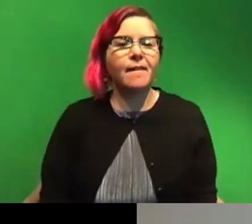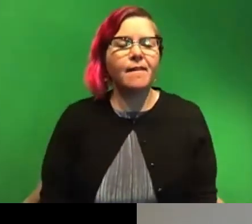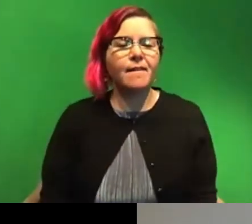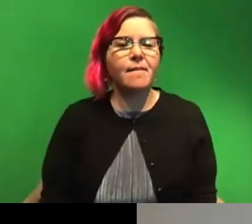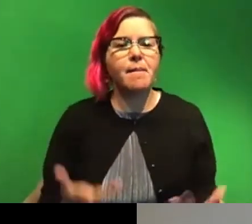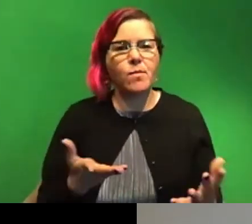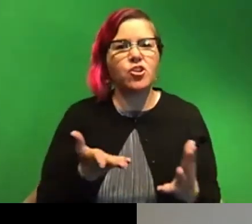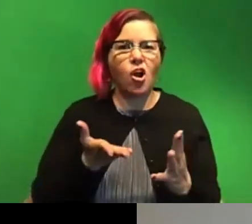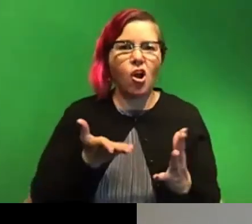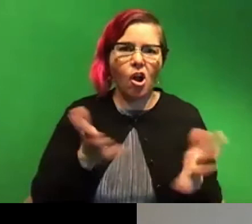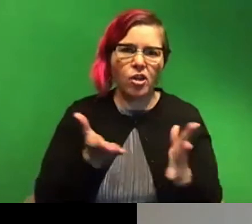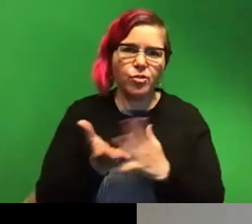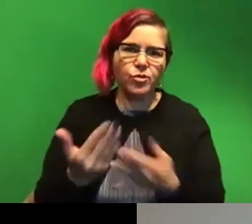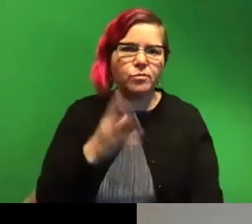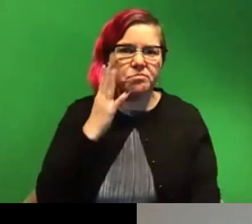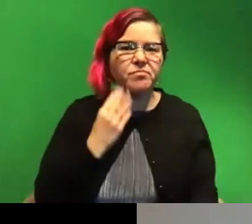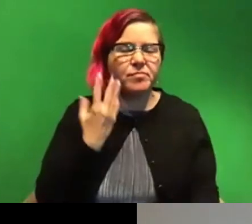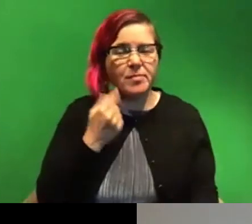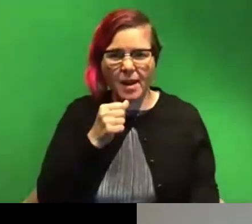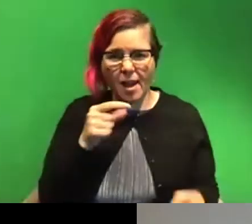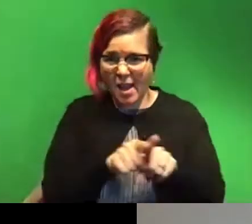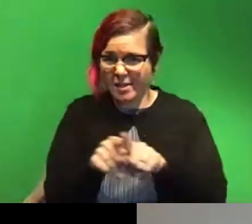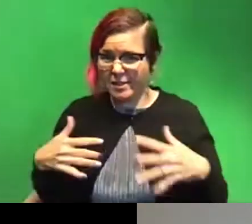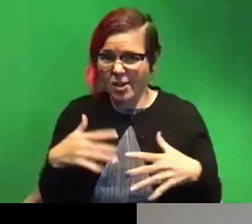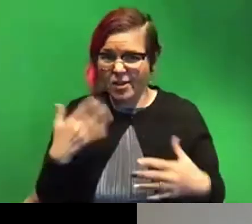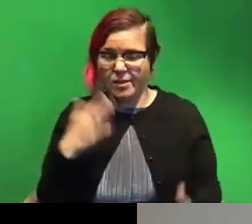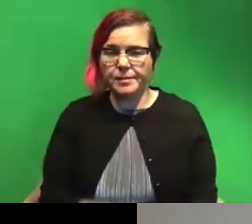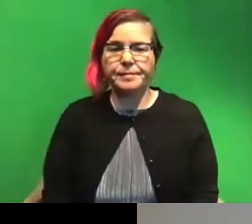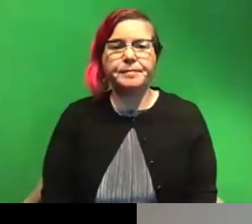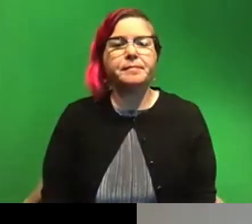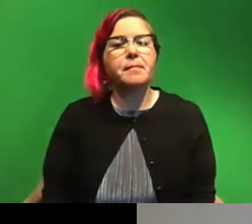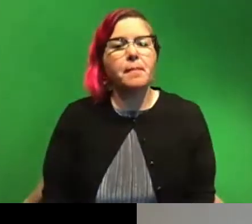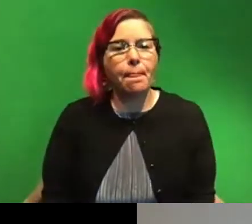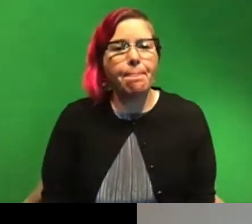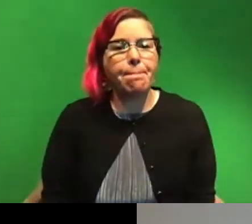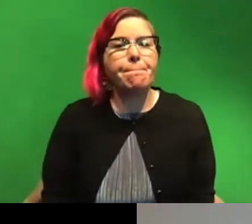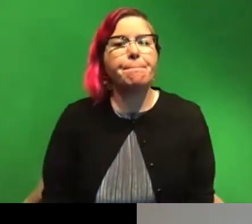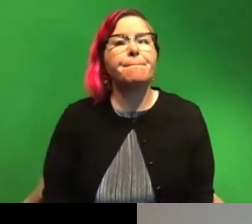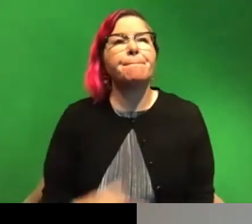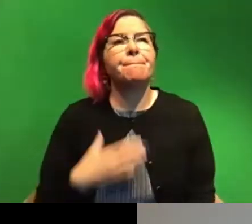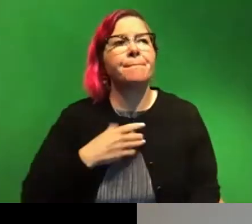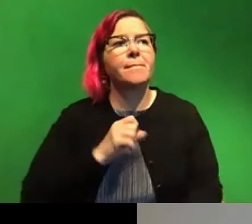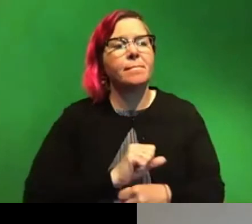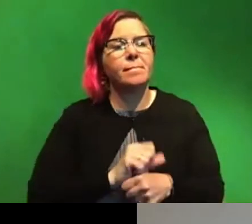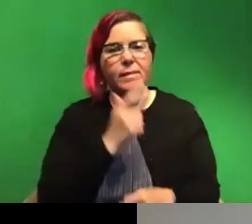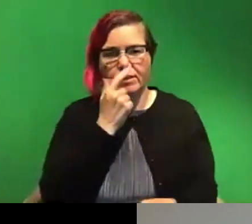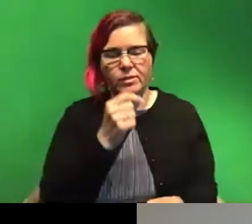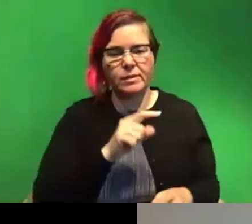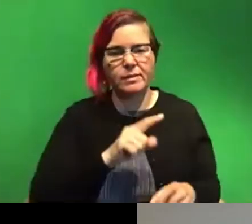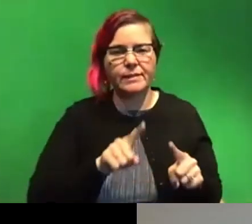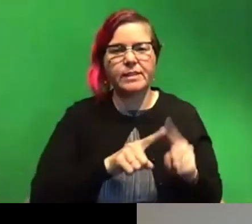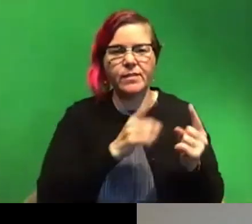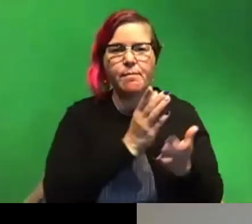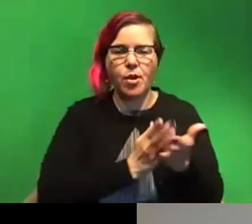as scary, basically. I think what's interesting about my job is that it has just so many pieces to it. You